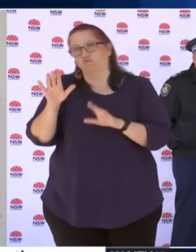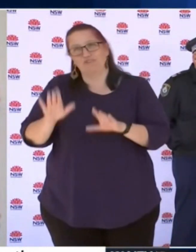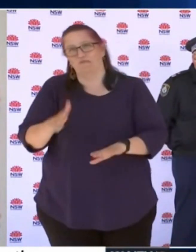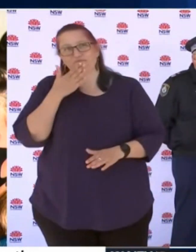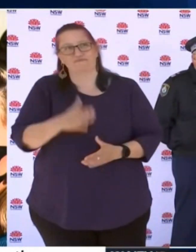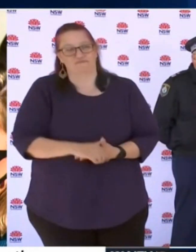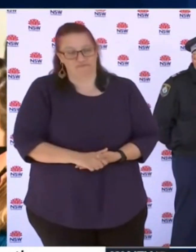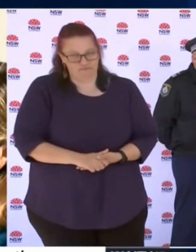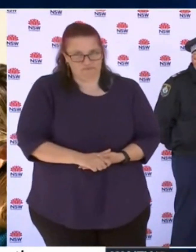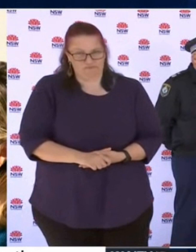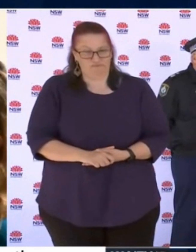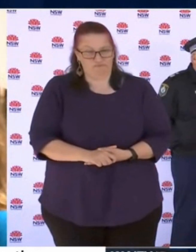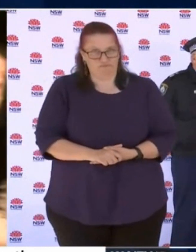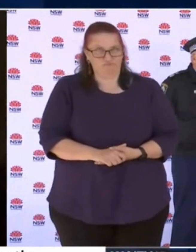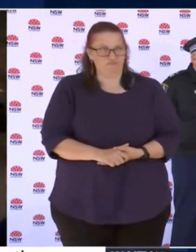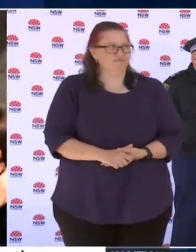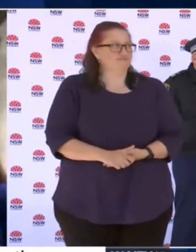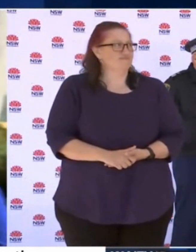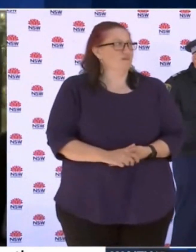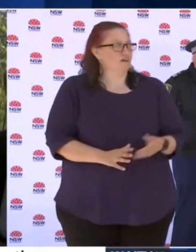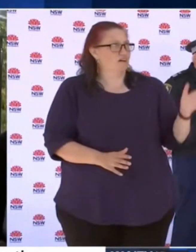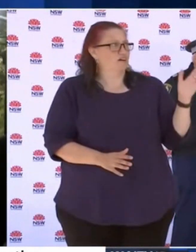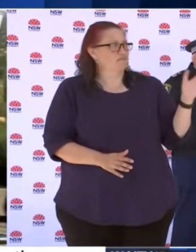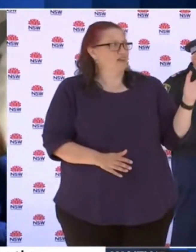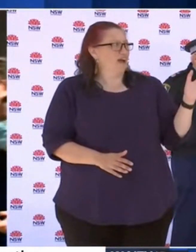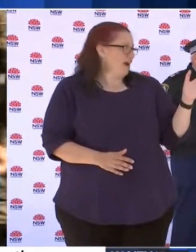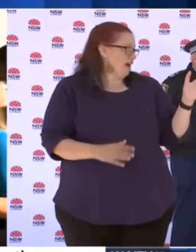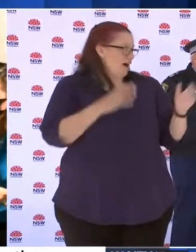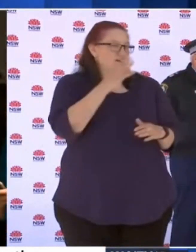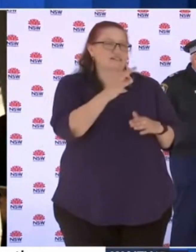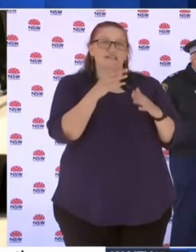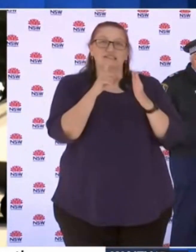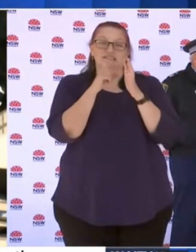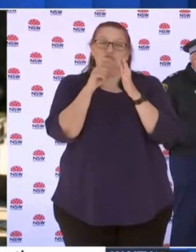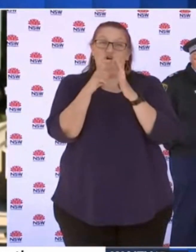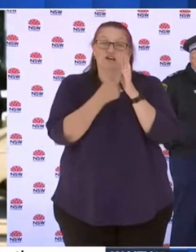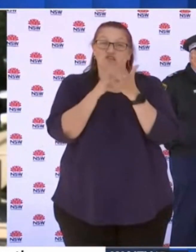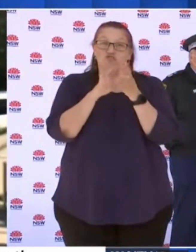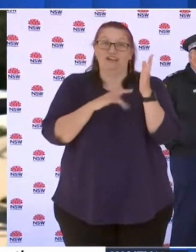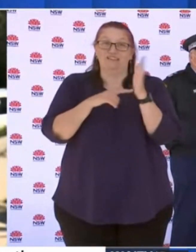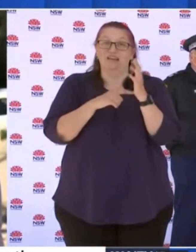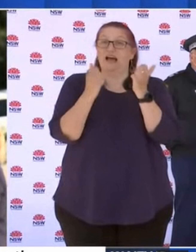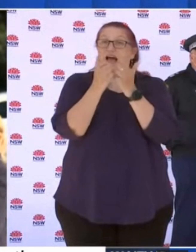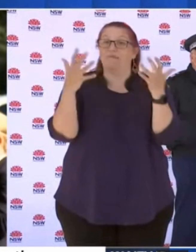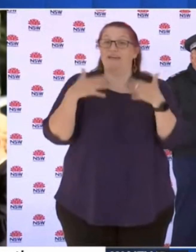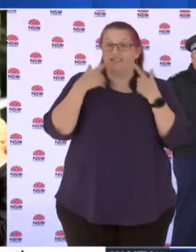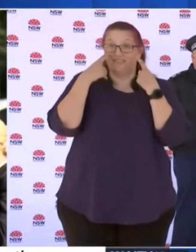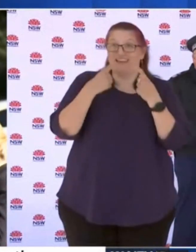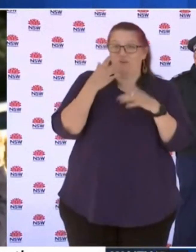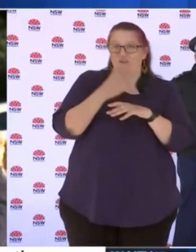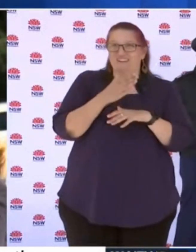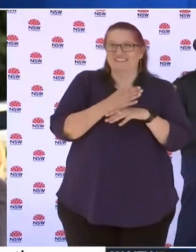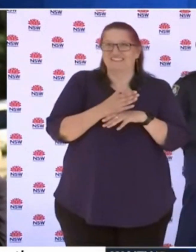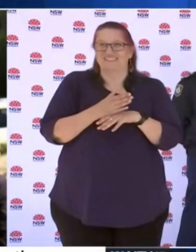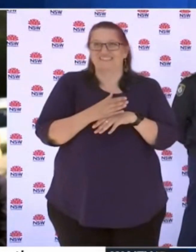Chant, are you able to clarify how many of those healthcare and aged care workers were vaccinated, or if any? Are